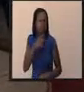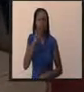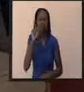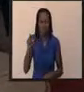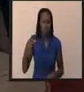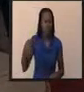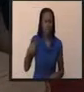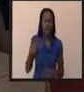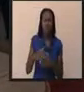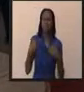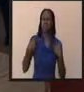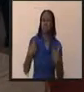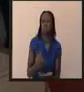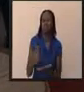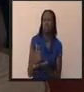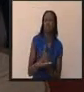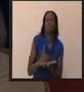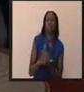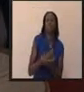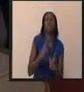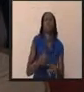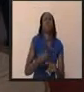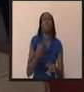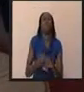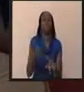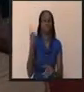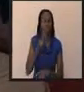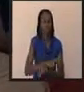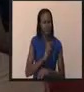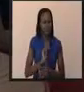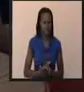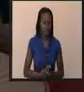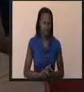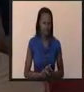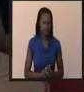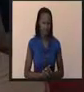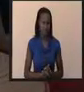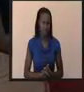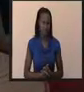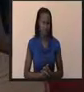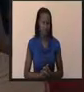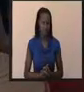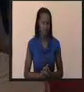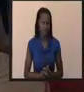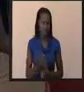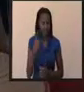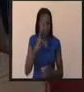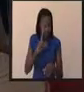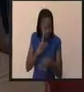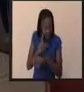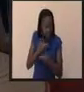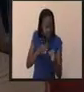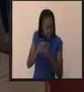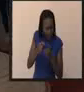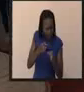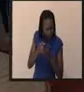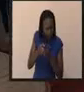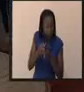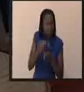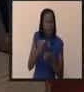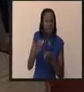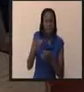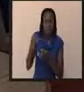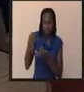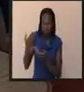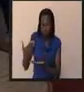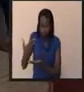sick and tired of washing dishes every day. Okay, let me explain. But first, I need to get myself a pen and a